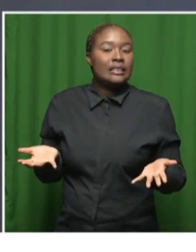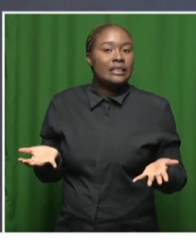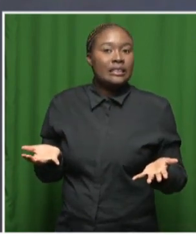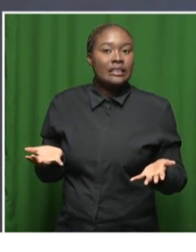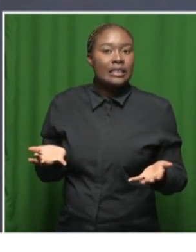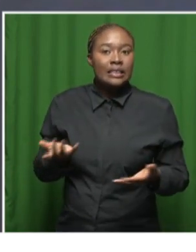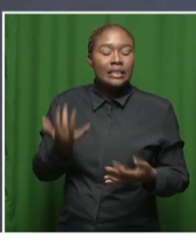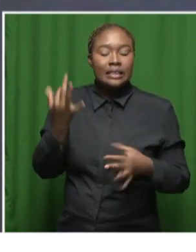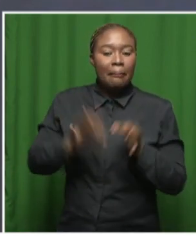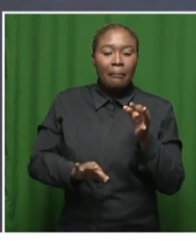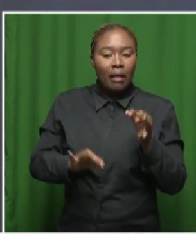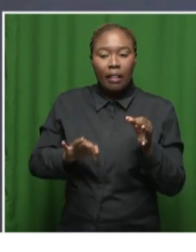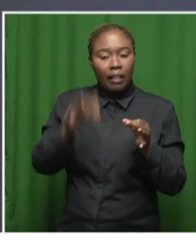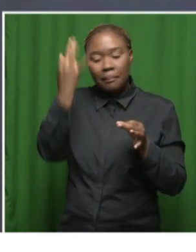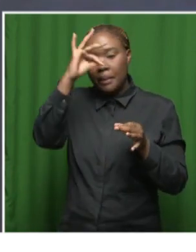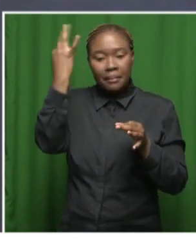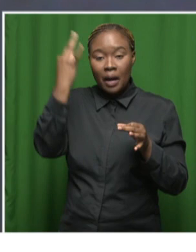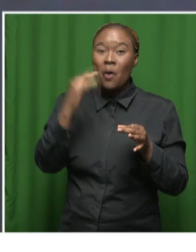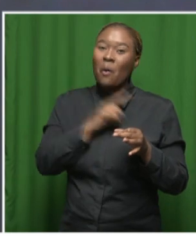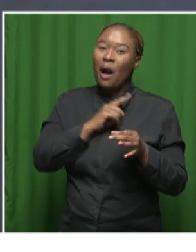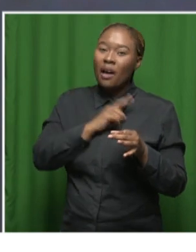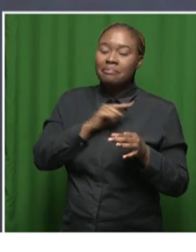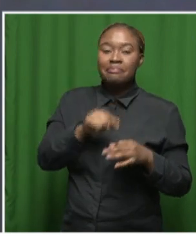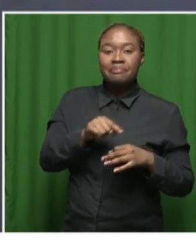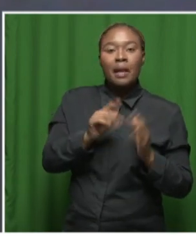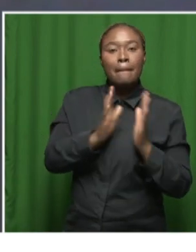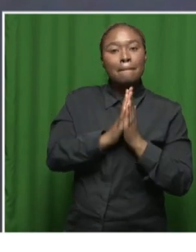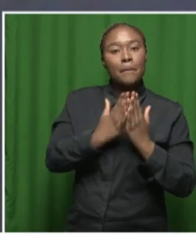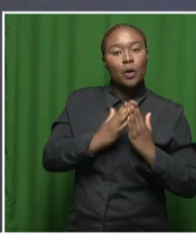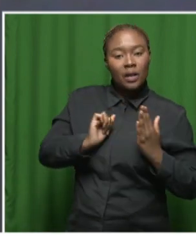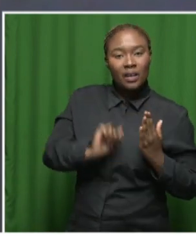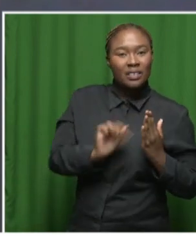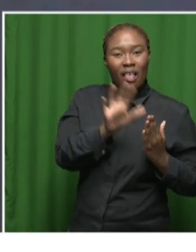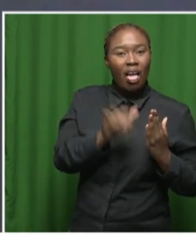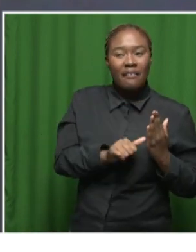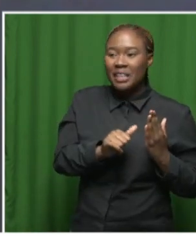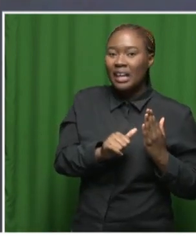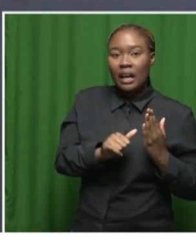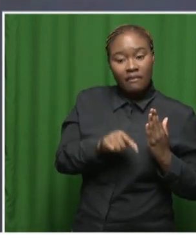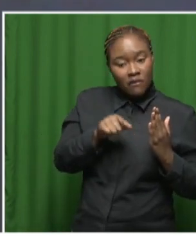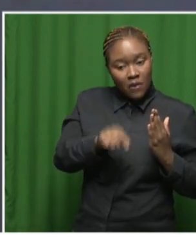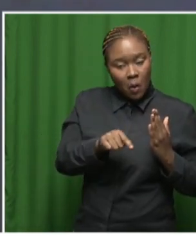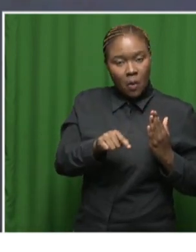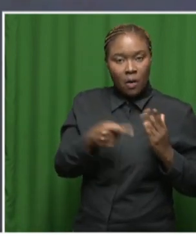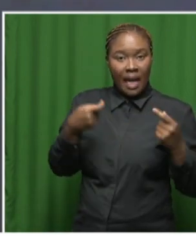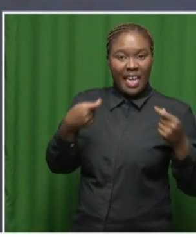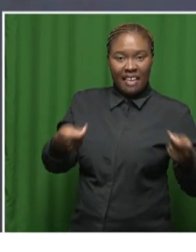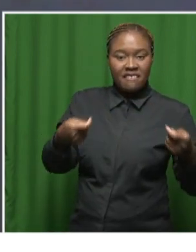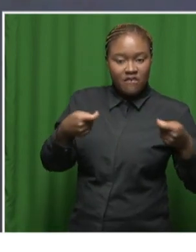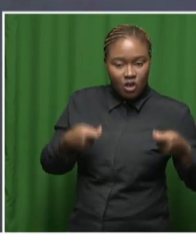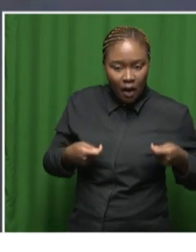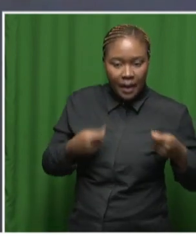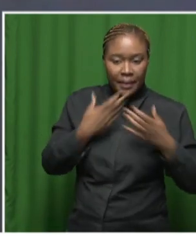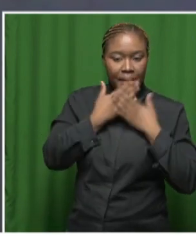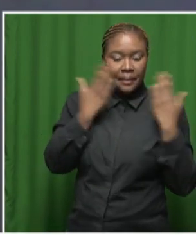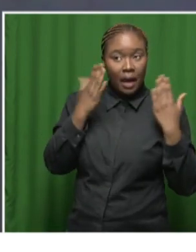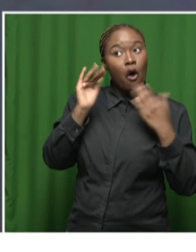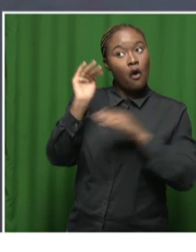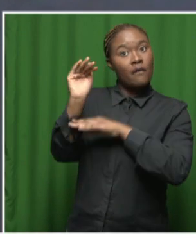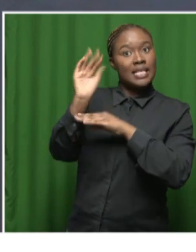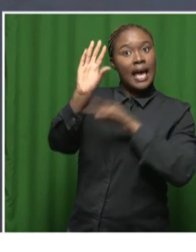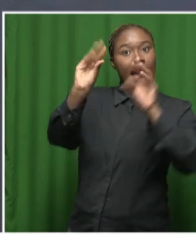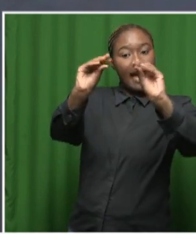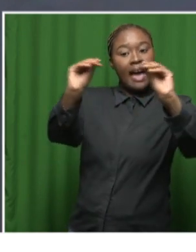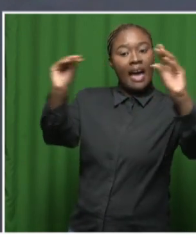there's a lot of other books from overseas available, but there's nothing for the South African market. So we put together this collection